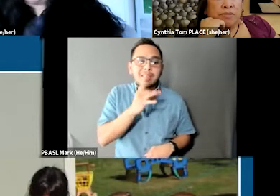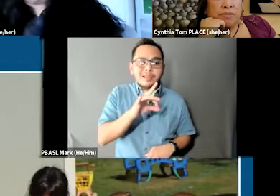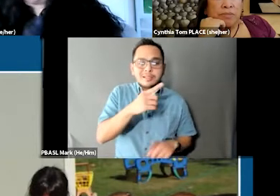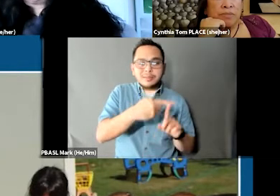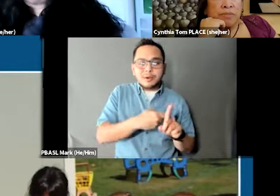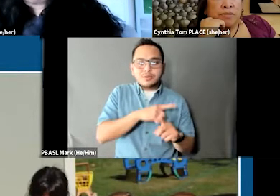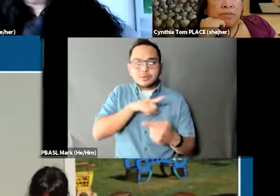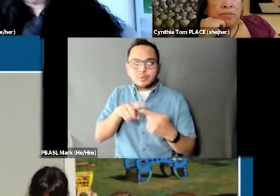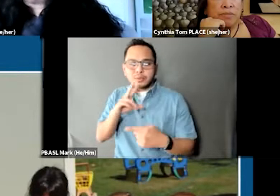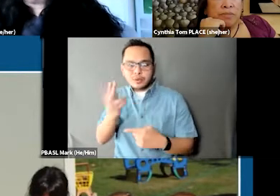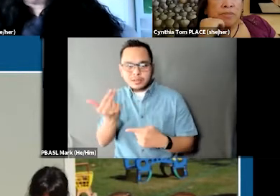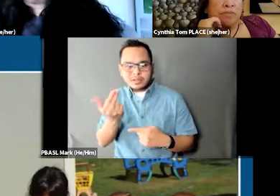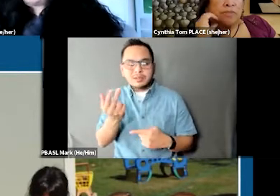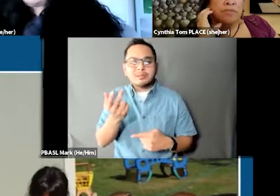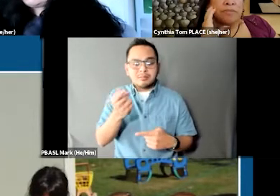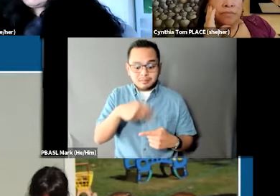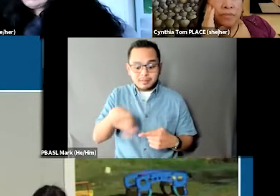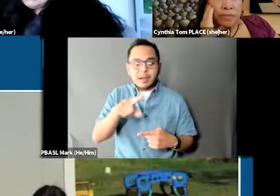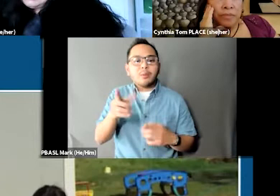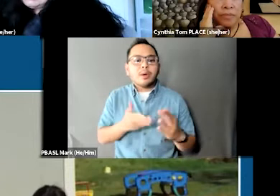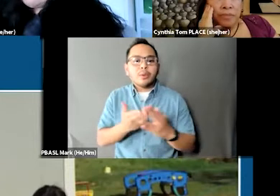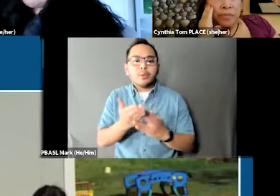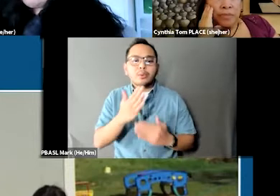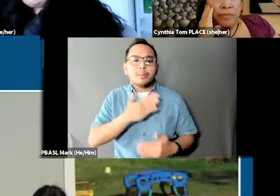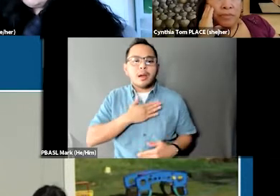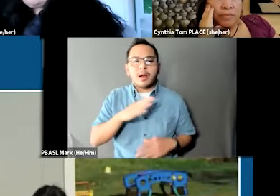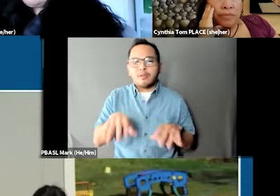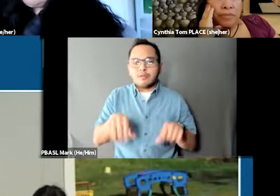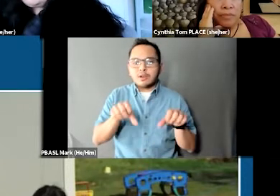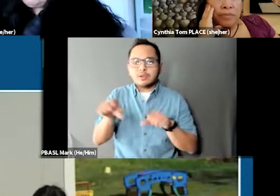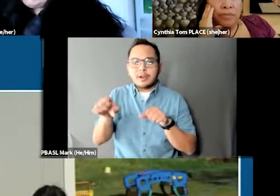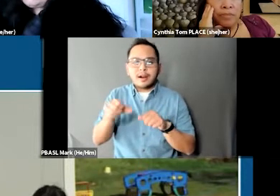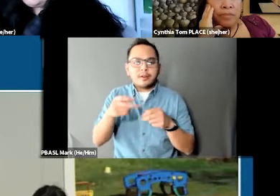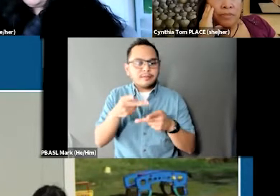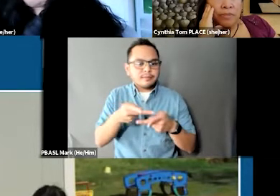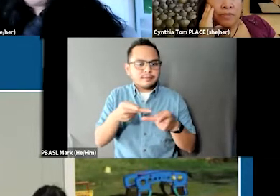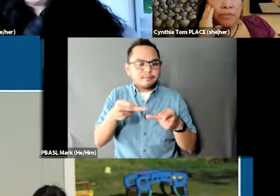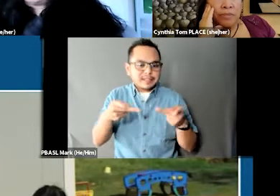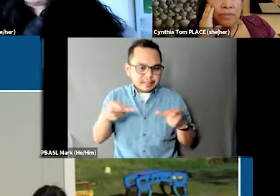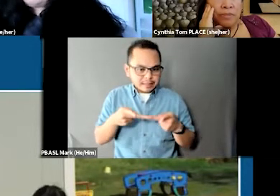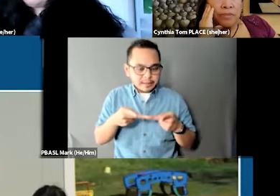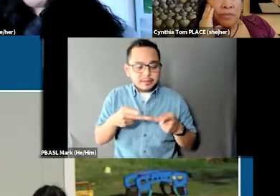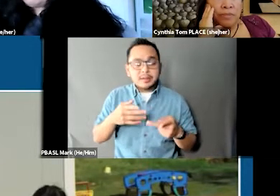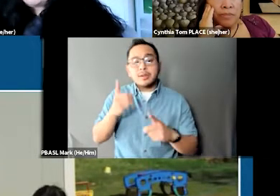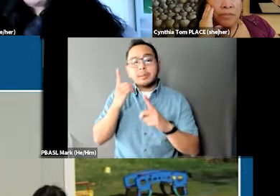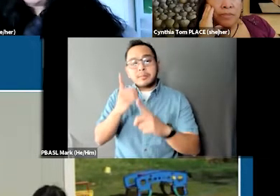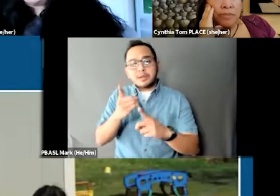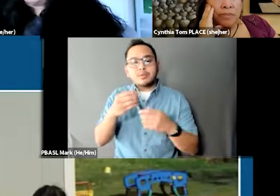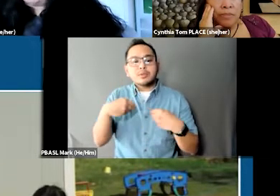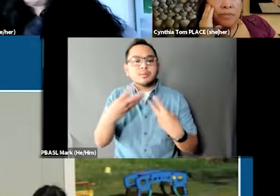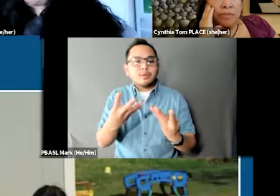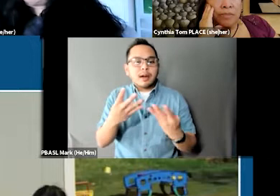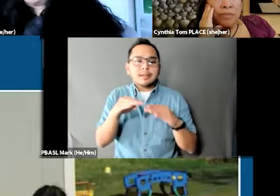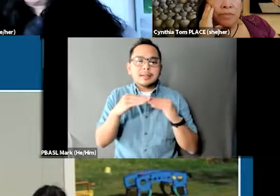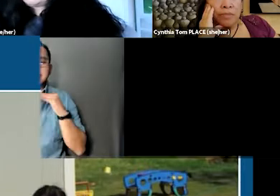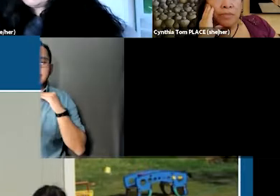of the children that came through my foster care facility. The mission was to provide culturally competent and stable environments for